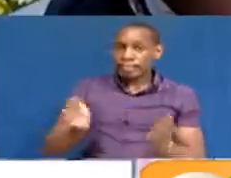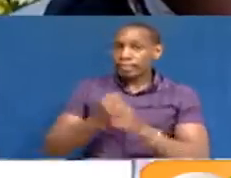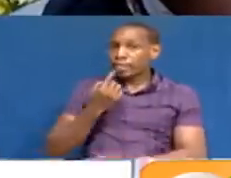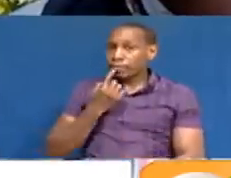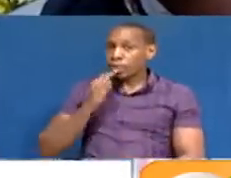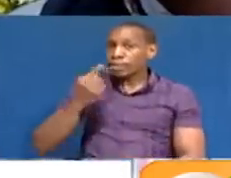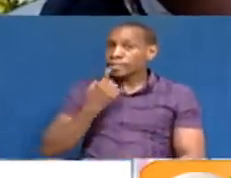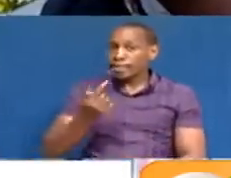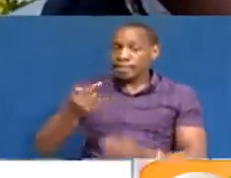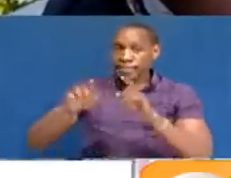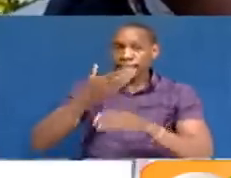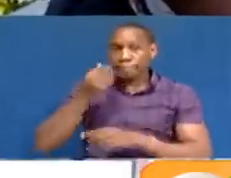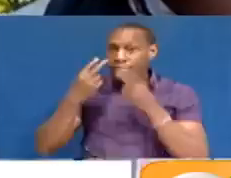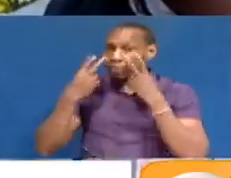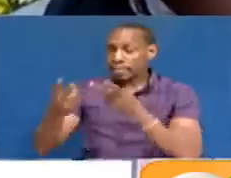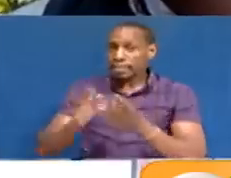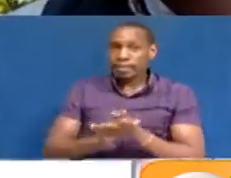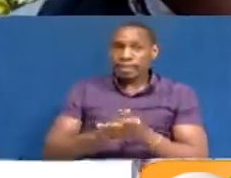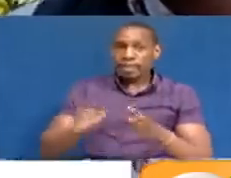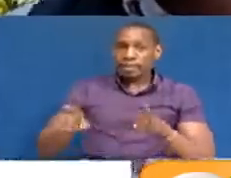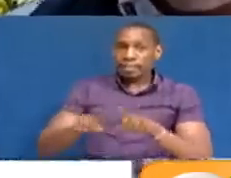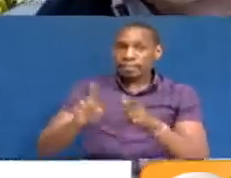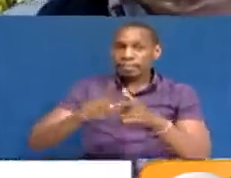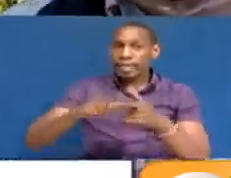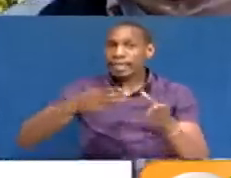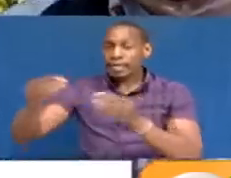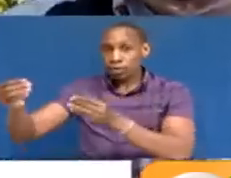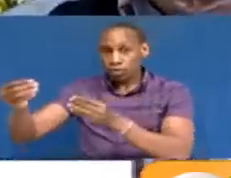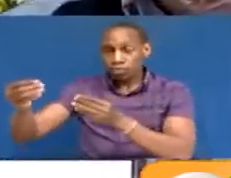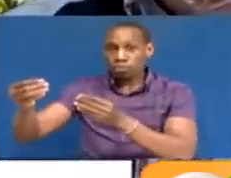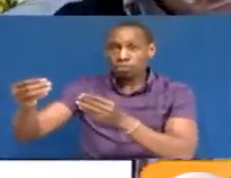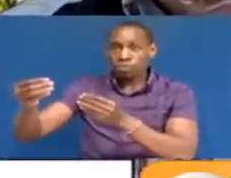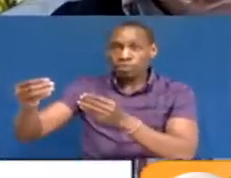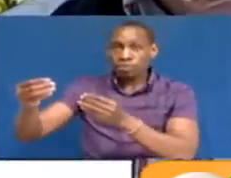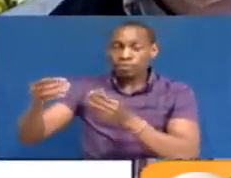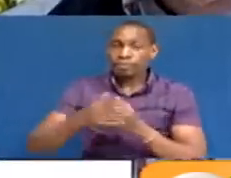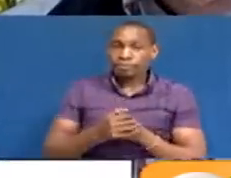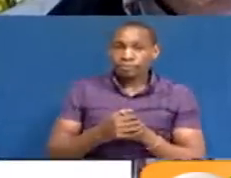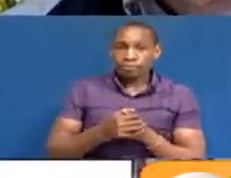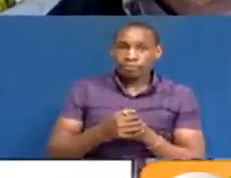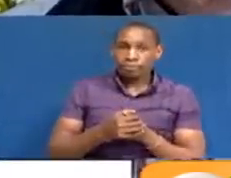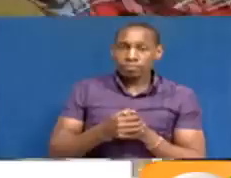you. You come and see it yourself. And then I went and saw, and then I told him my name.